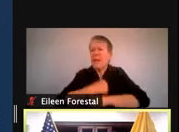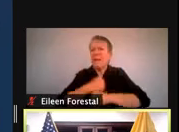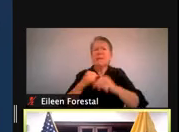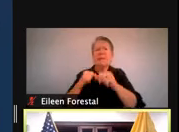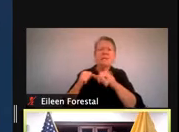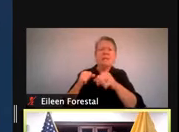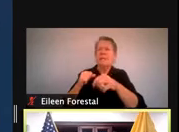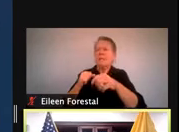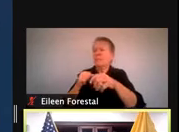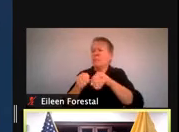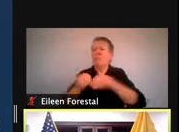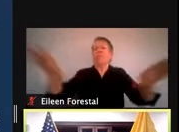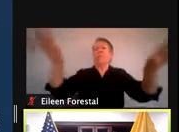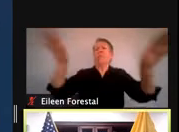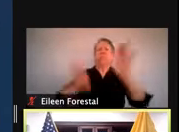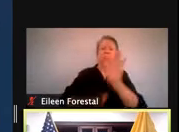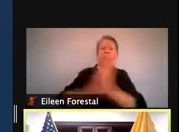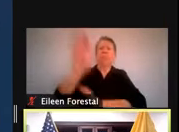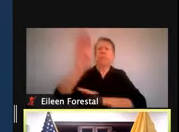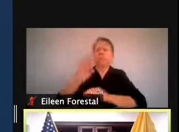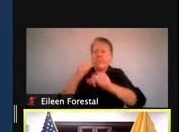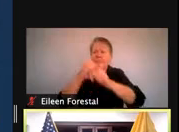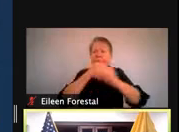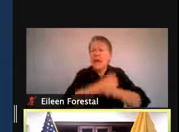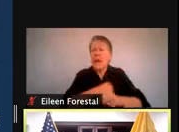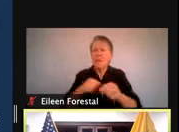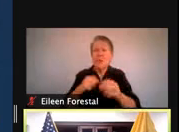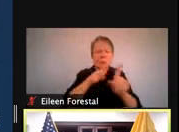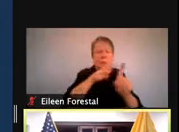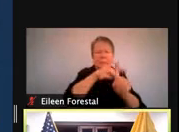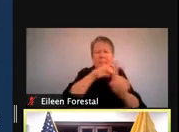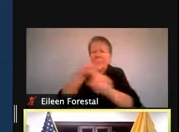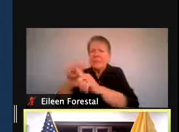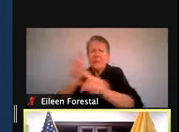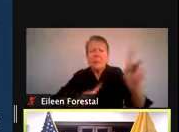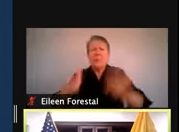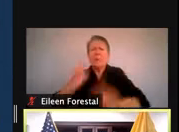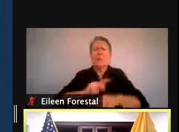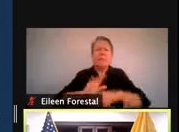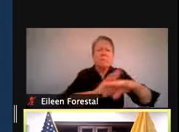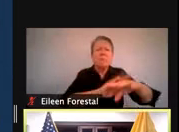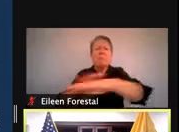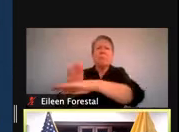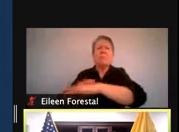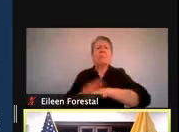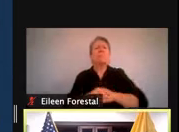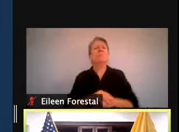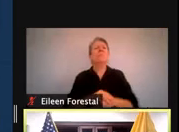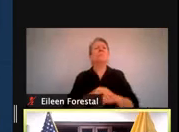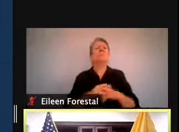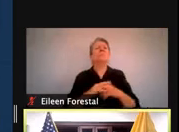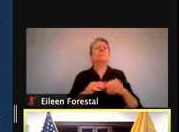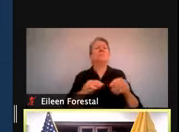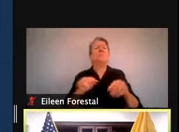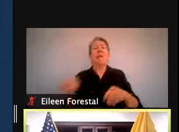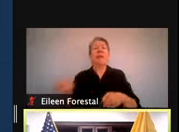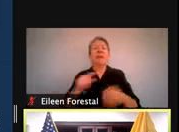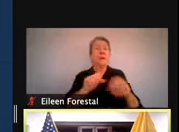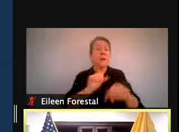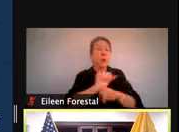their training with the goal of having them deployed to local health departments by next Wednesday, November 4th.